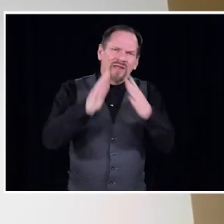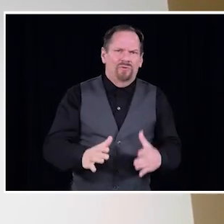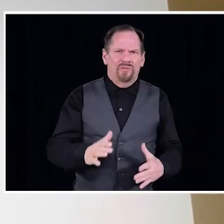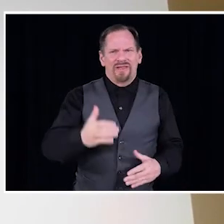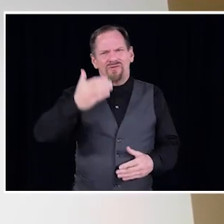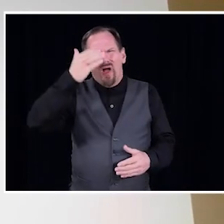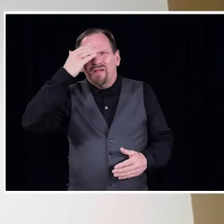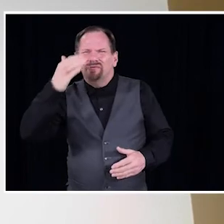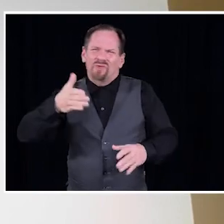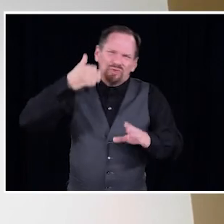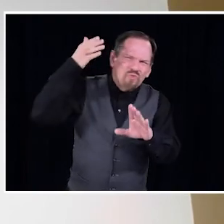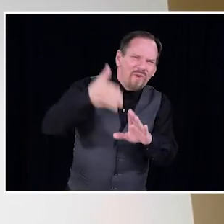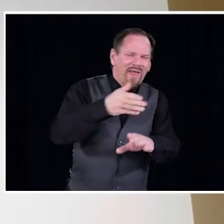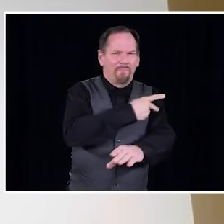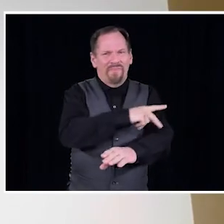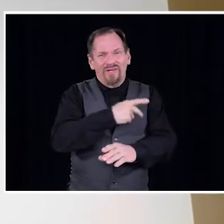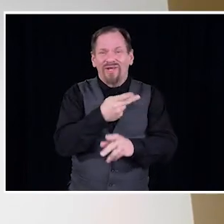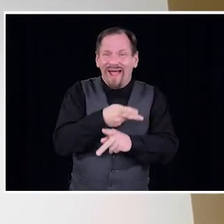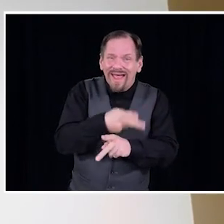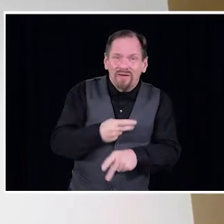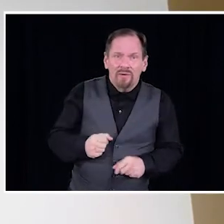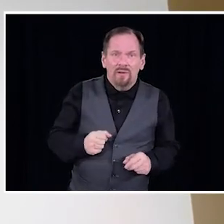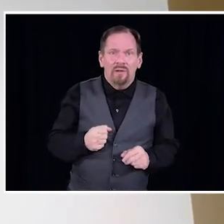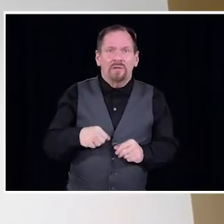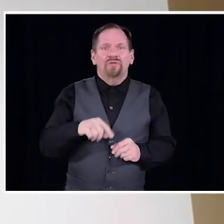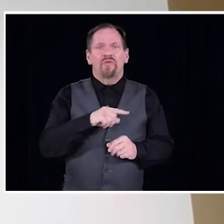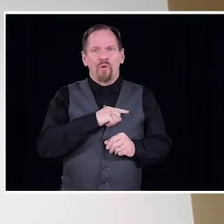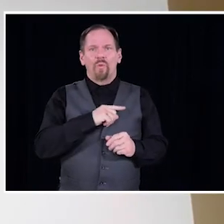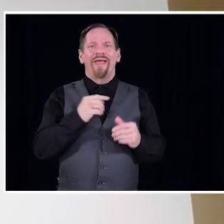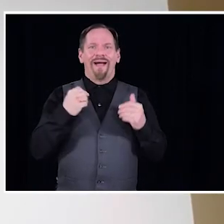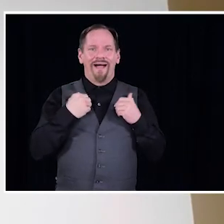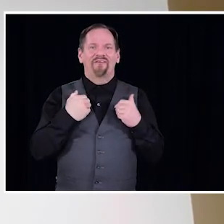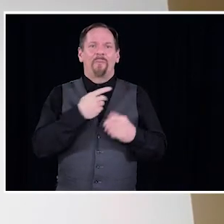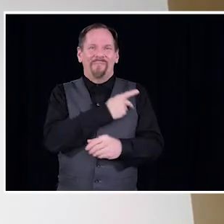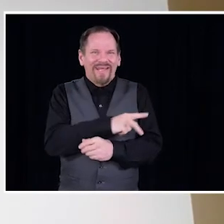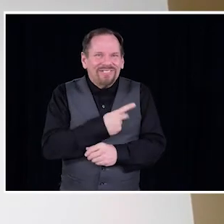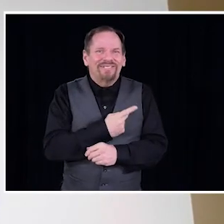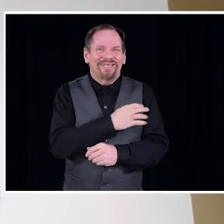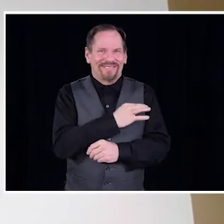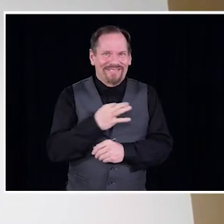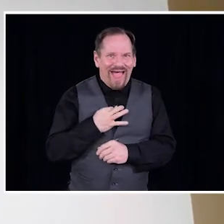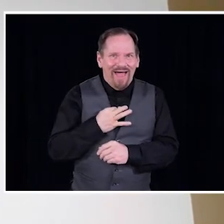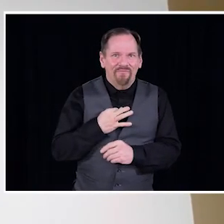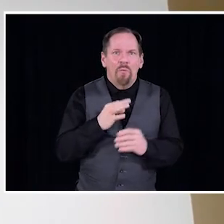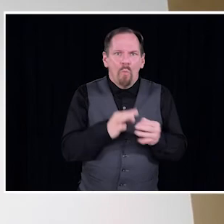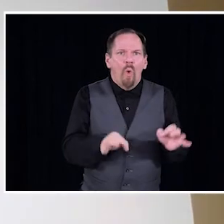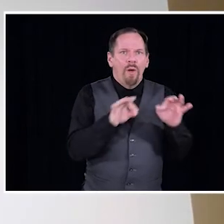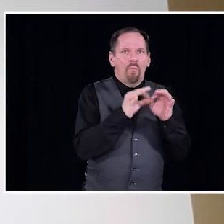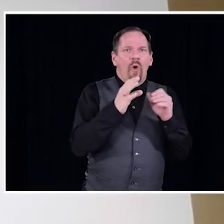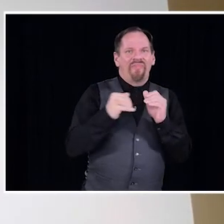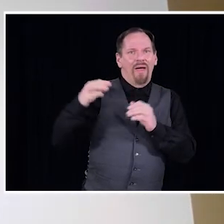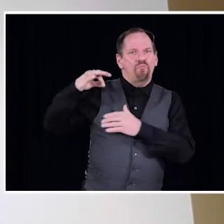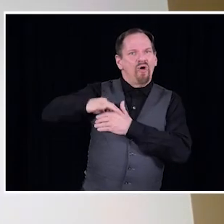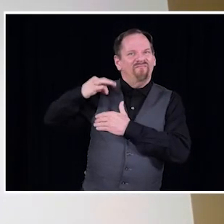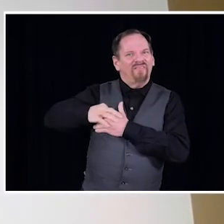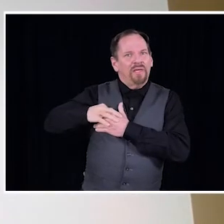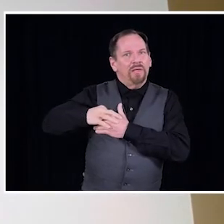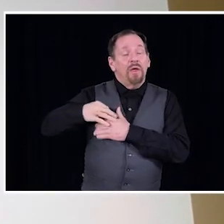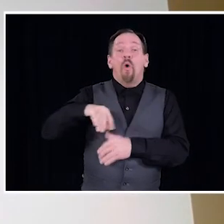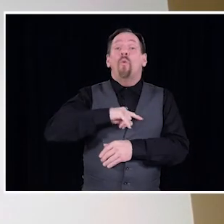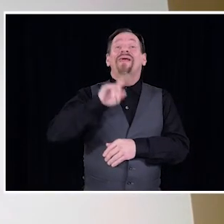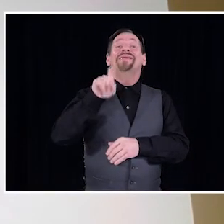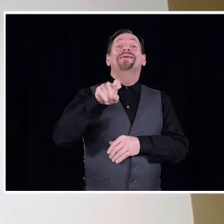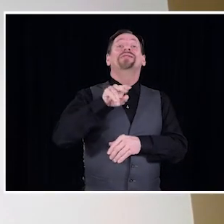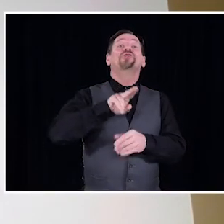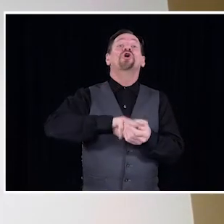in times of crisis, they put patients and staff above profits. What we need are nurses to speak up when in our